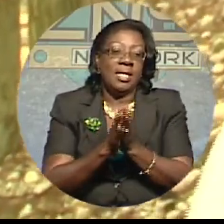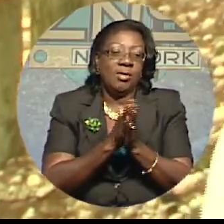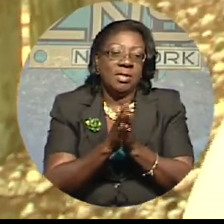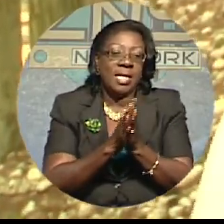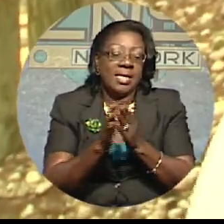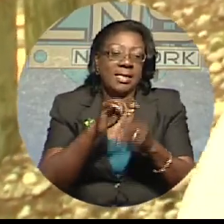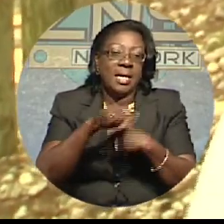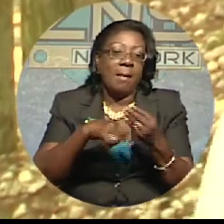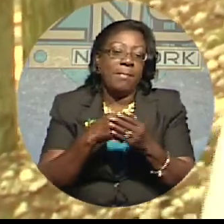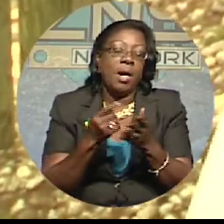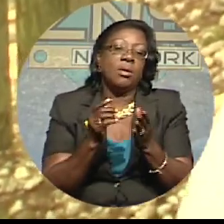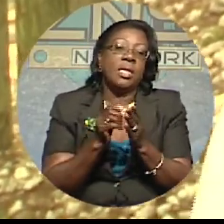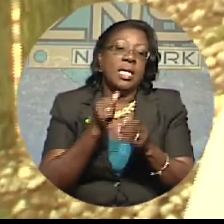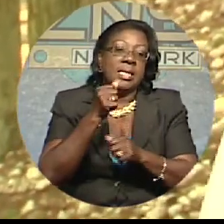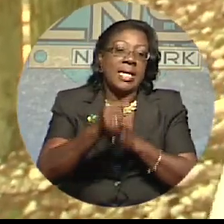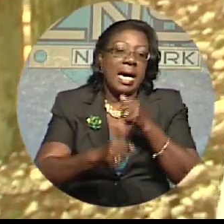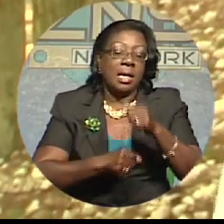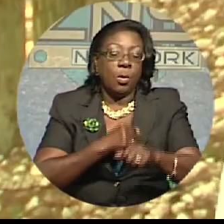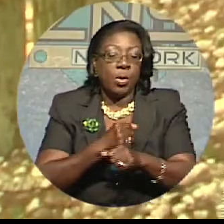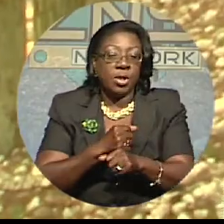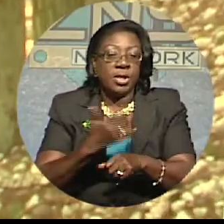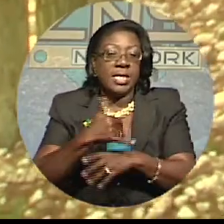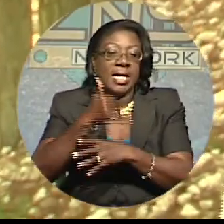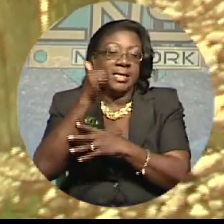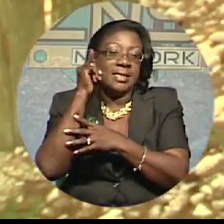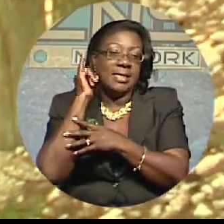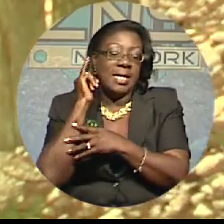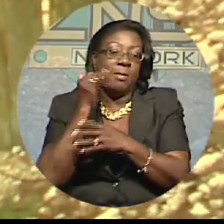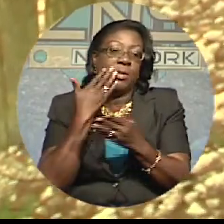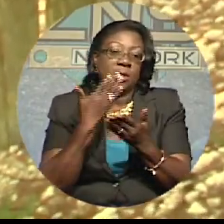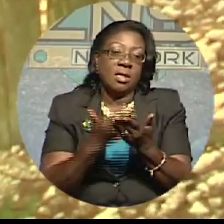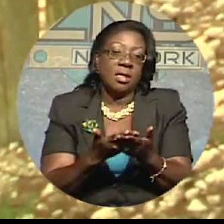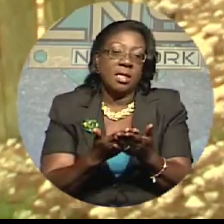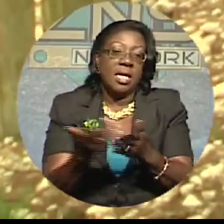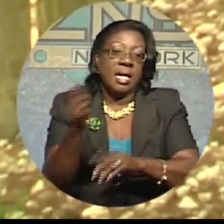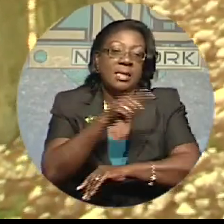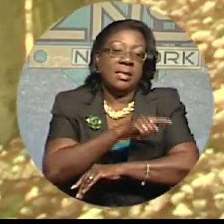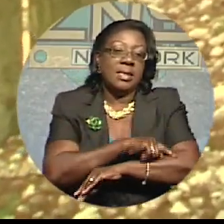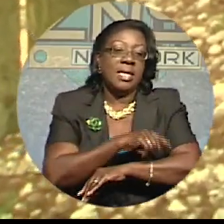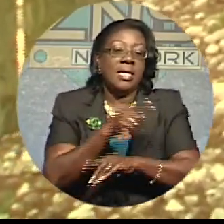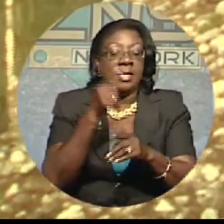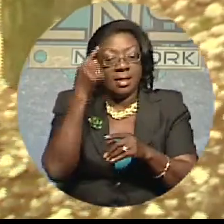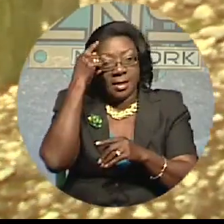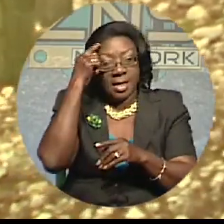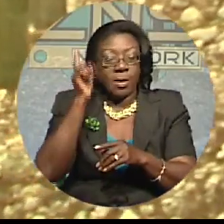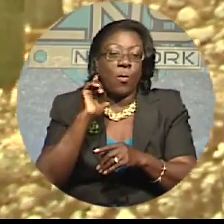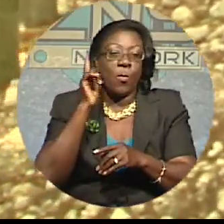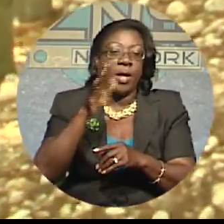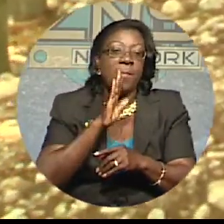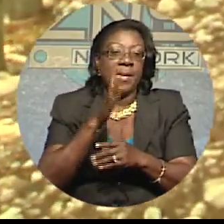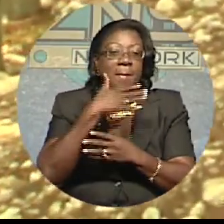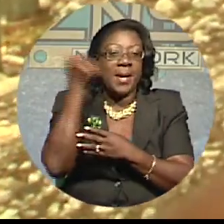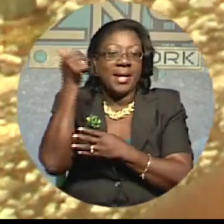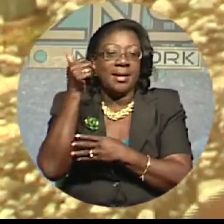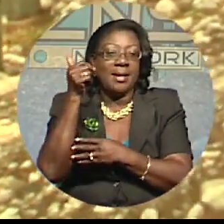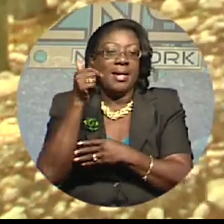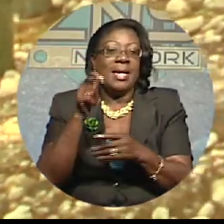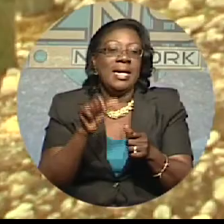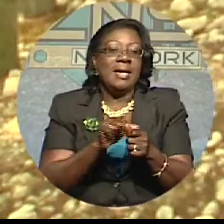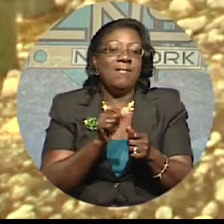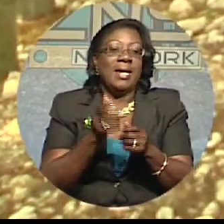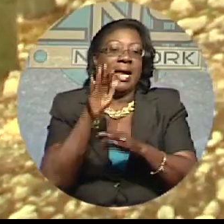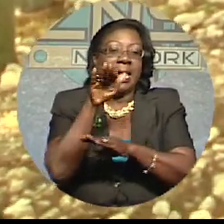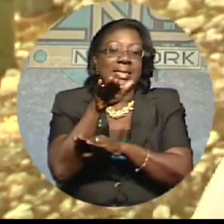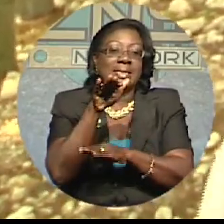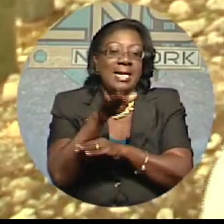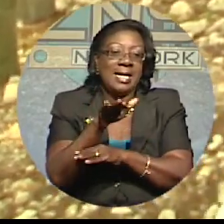40th anniversary. Yesterday was decent. I think today is gonna be even better. I see more people coming out. Even last night was very crowded